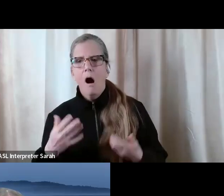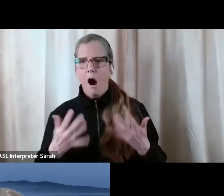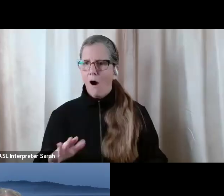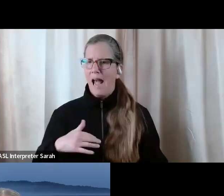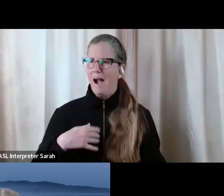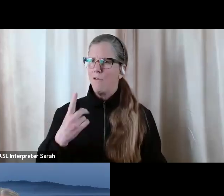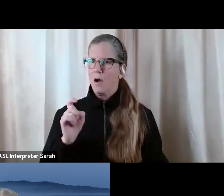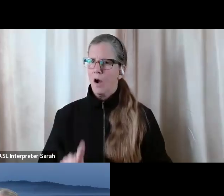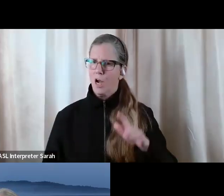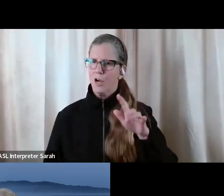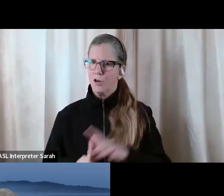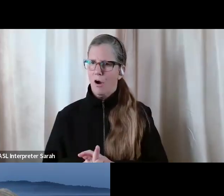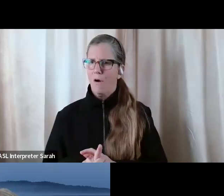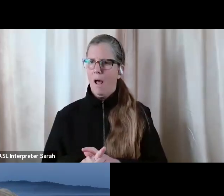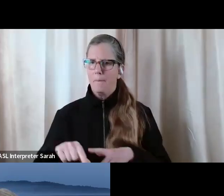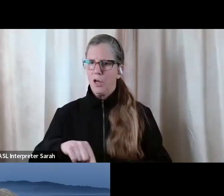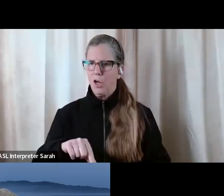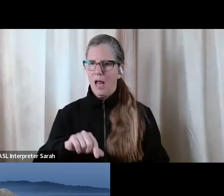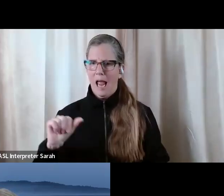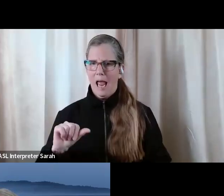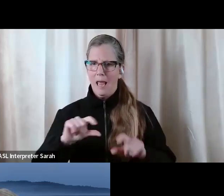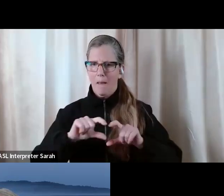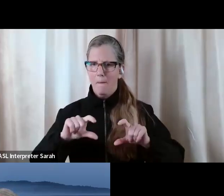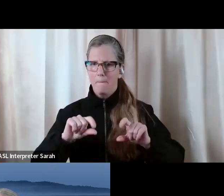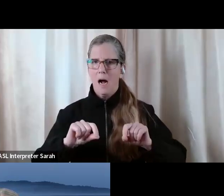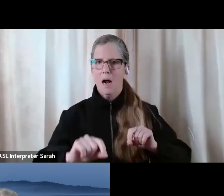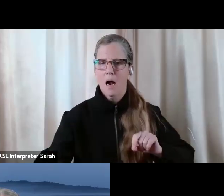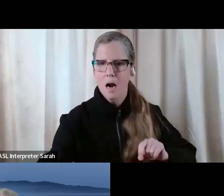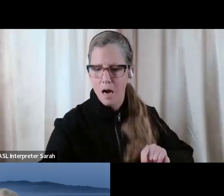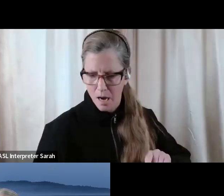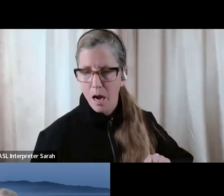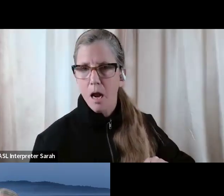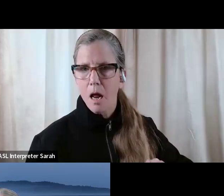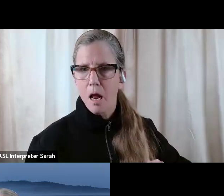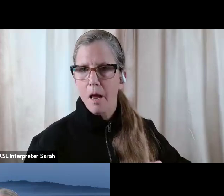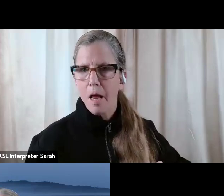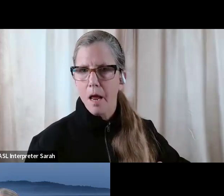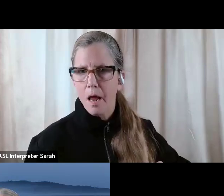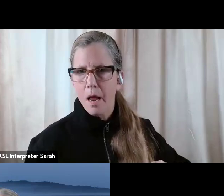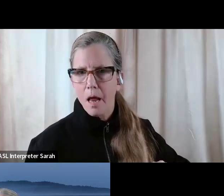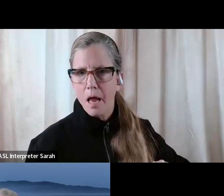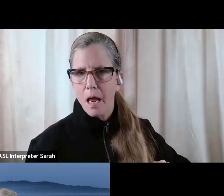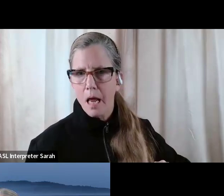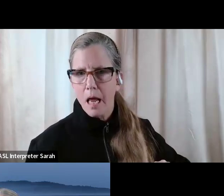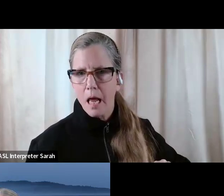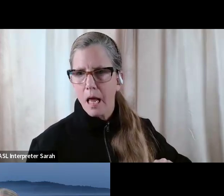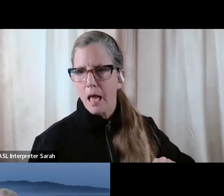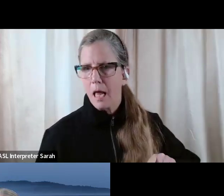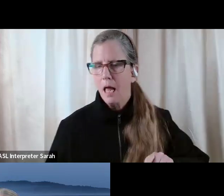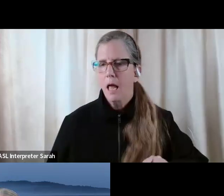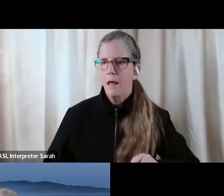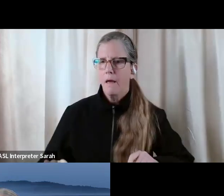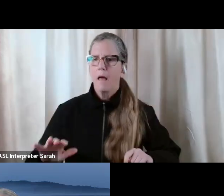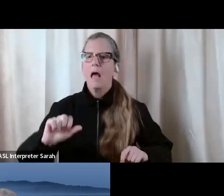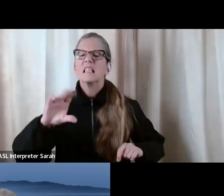the Q&A box, so I'll read that shortly, but I wanted to remind you. Let me jump in here real quick, okay?